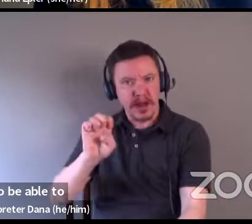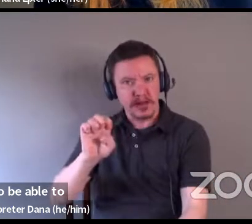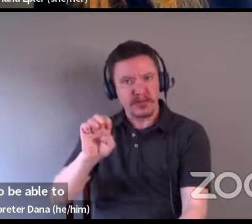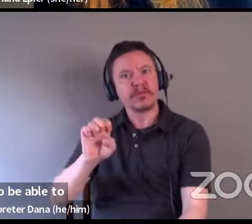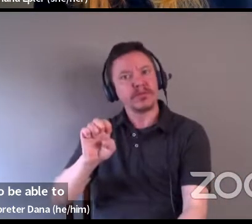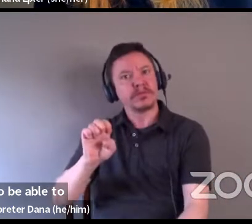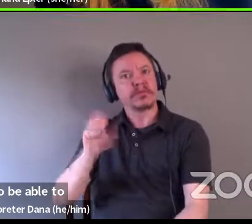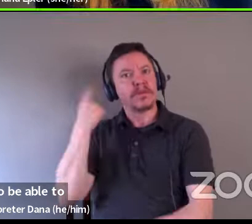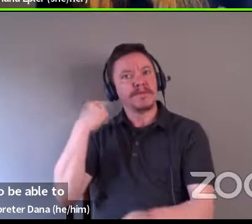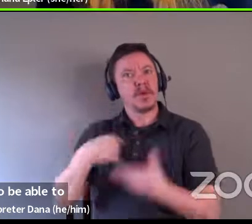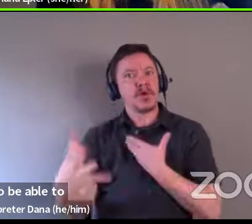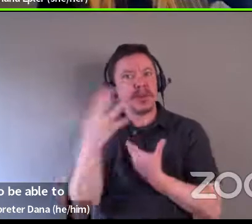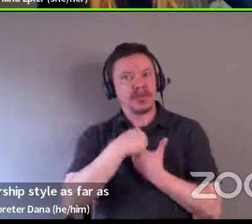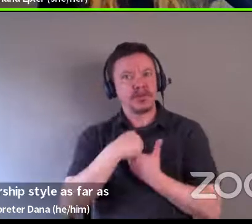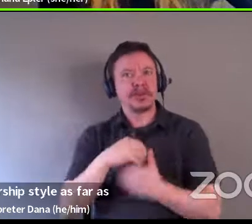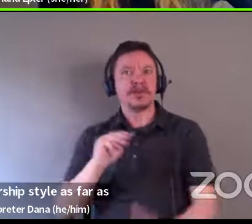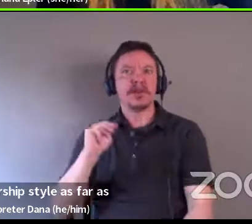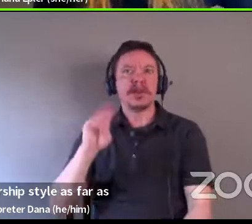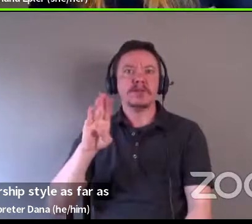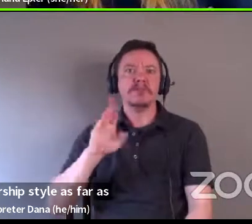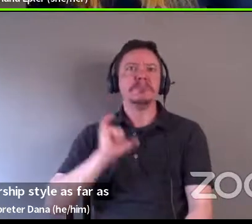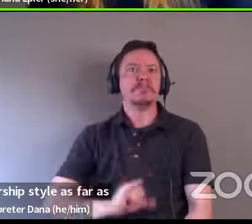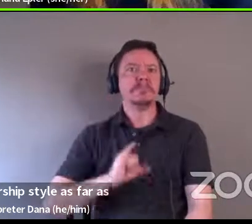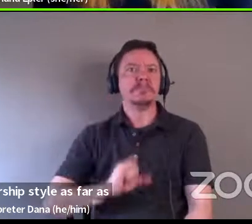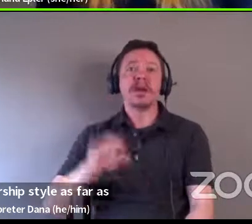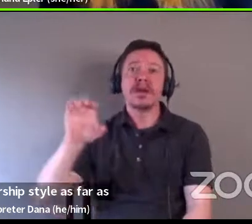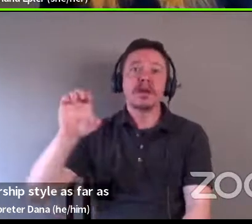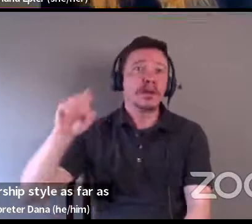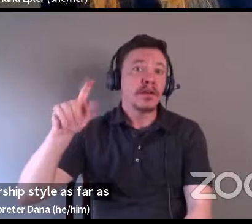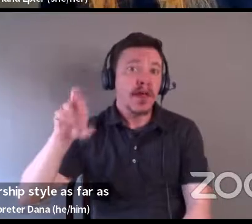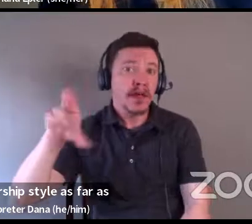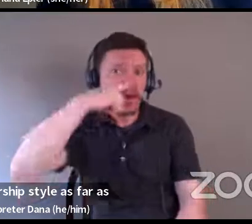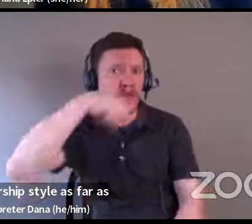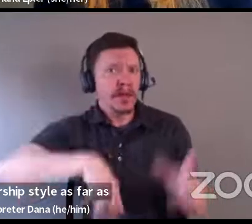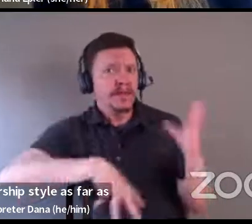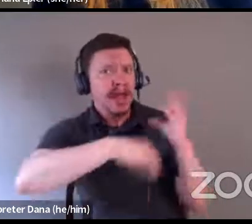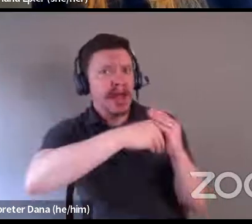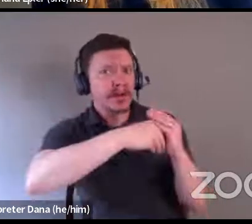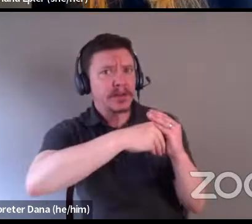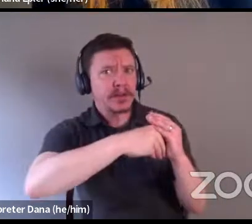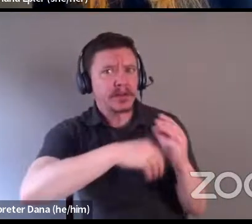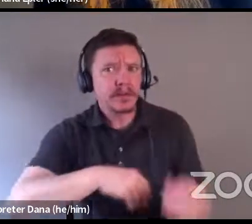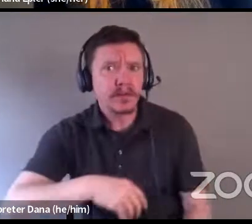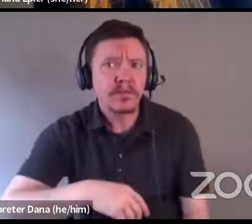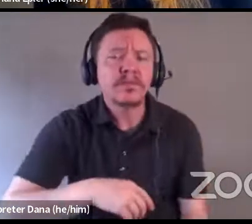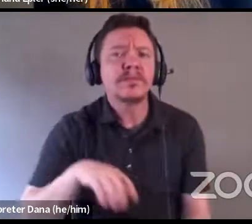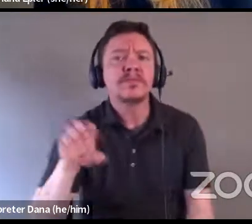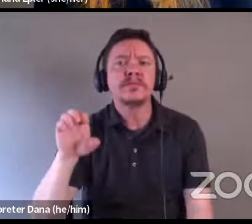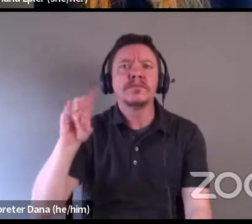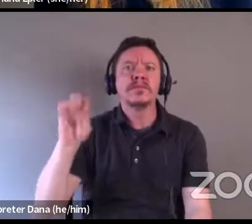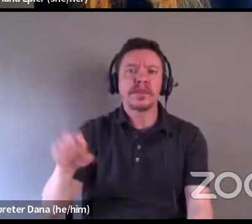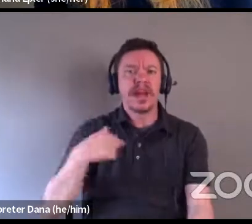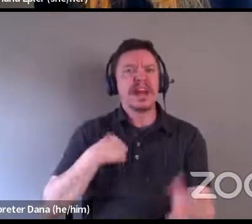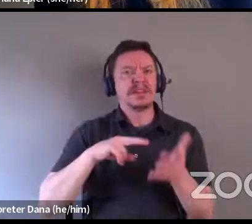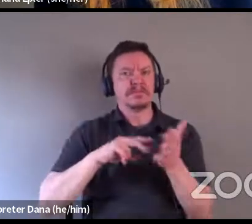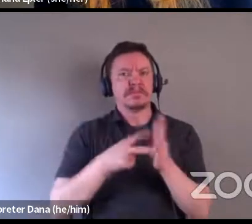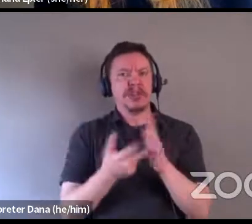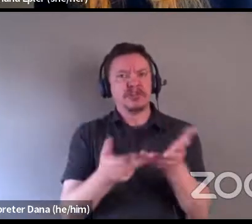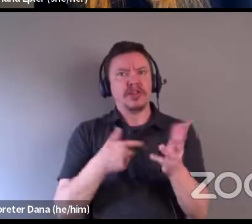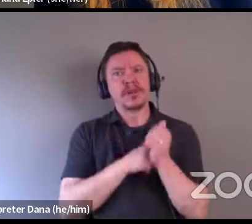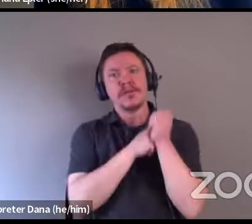concerned. Can I add to that? Ade has mentioned compliance a few